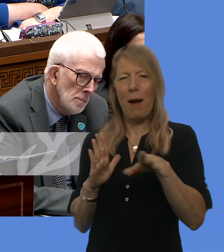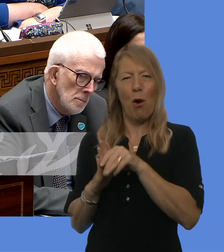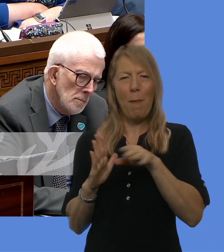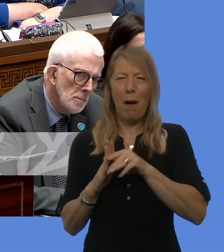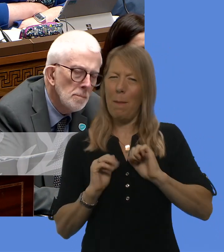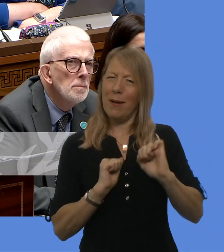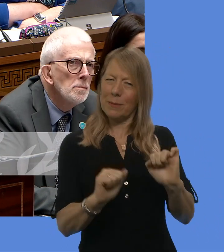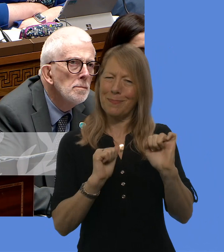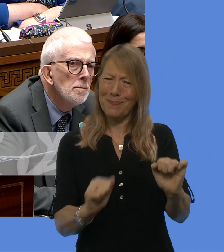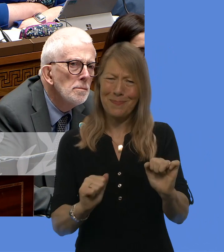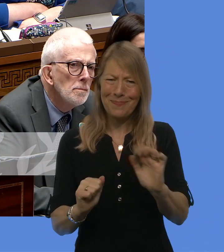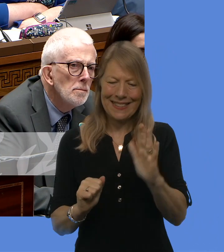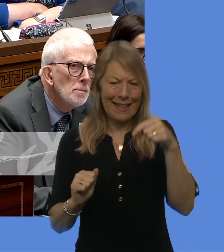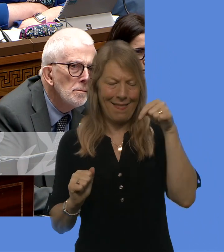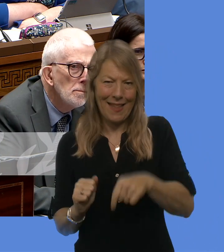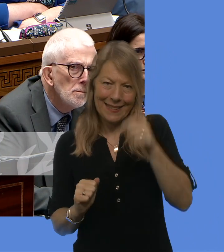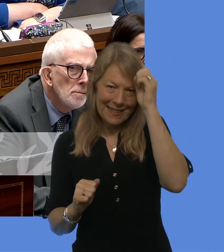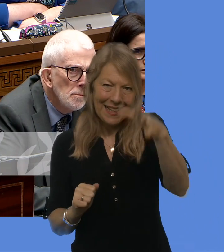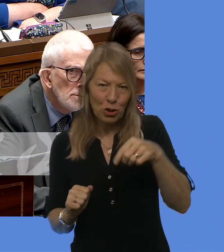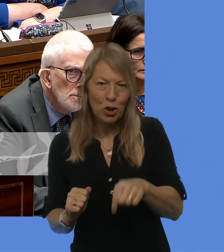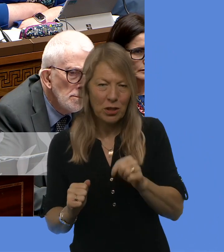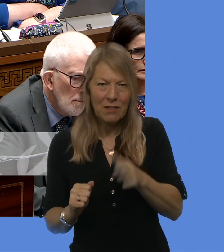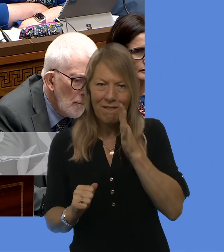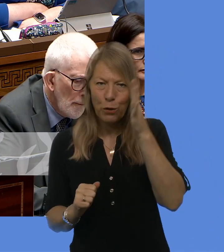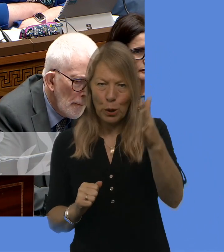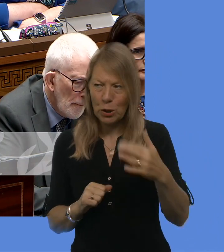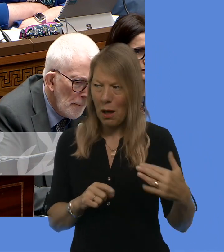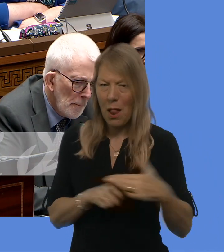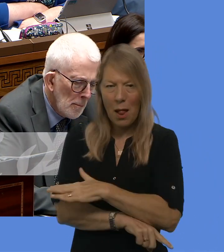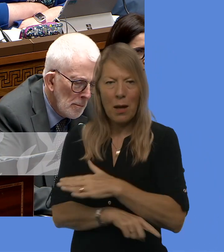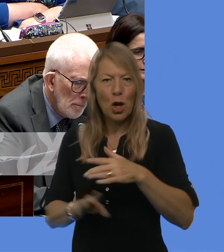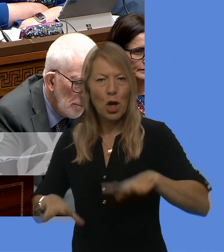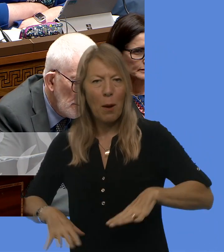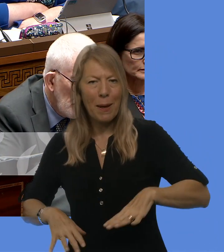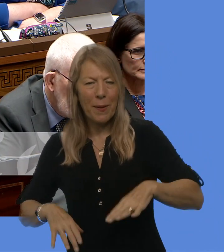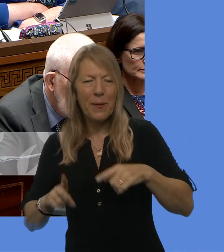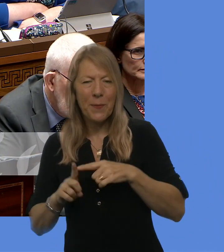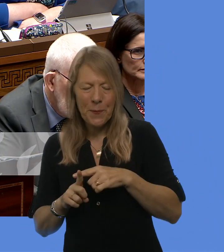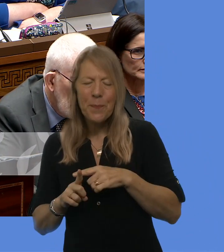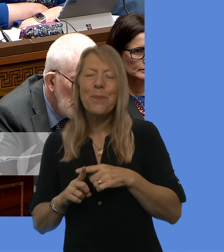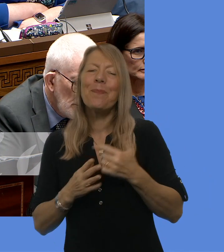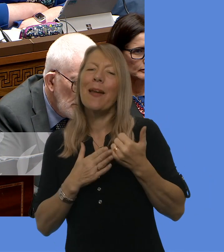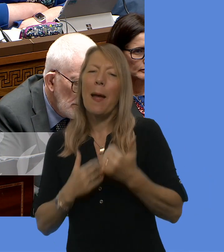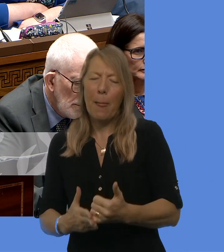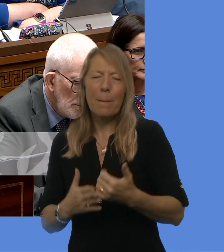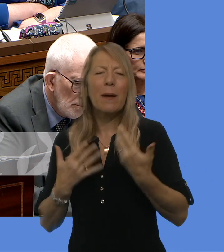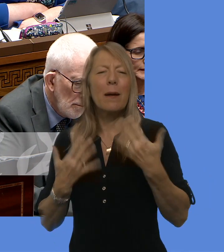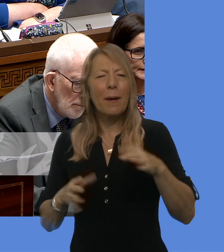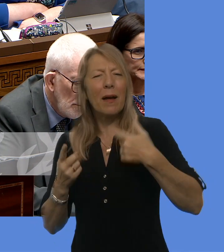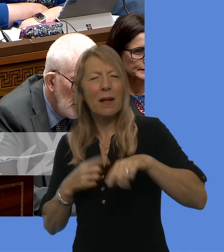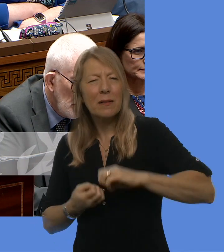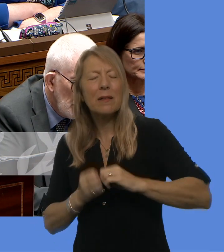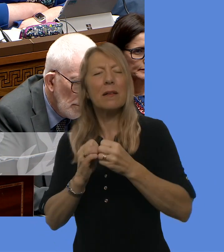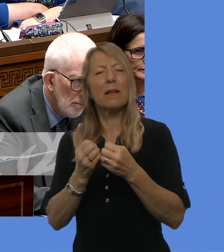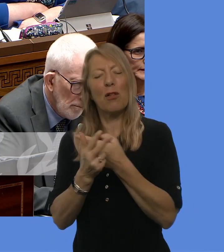this, the Executive Programme on Paramilitarism and Organised Crime produced 3 short case study videos covering the topics of violence, victims